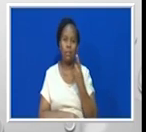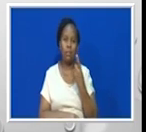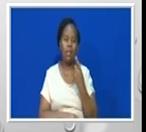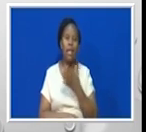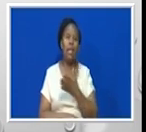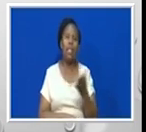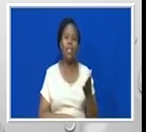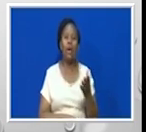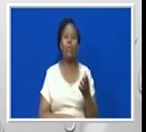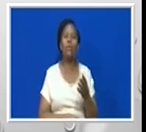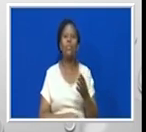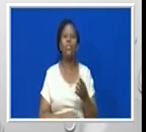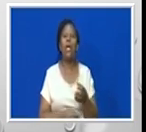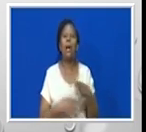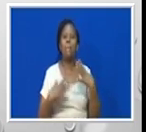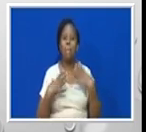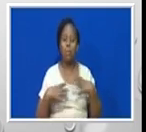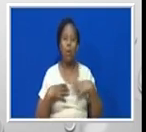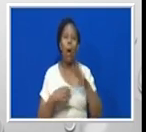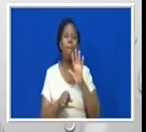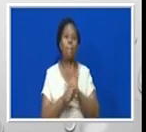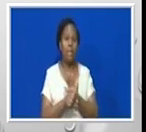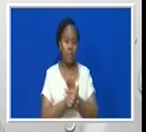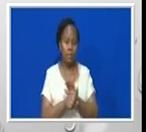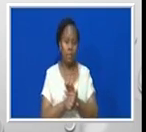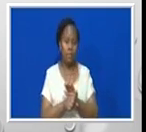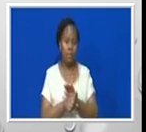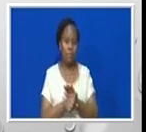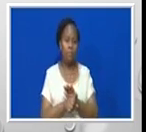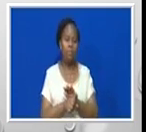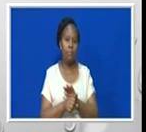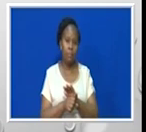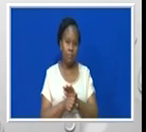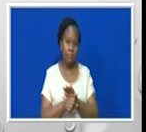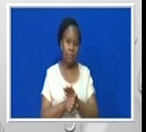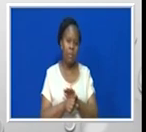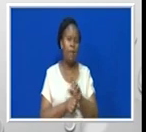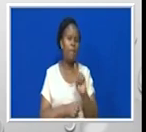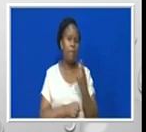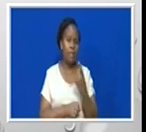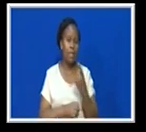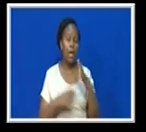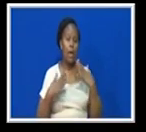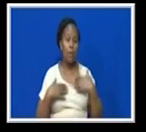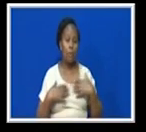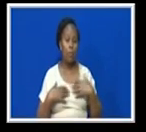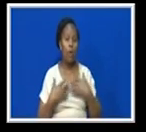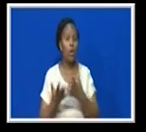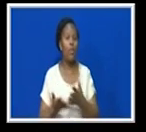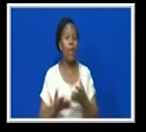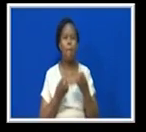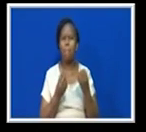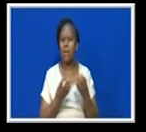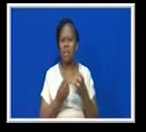was the increased human population. So we are saying, at first human population was not